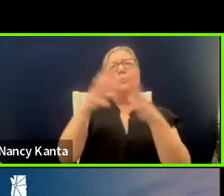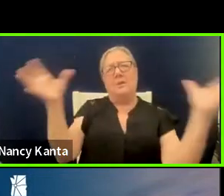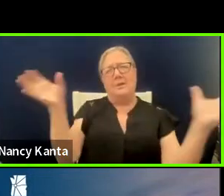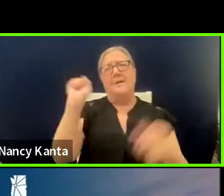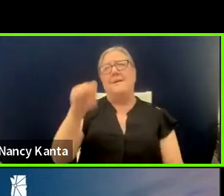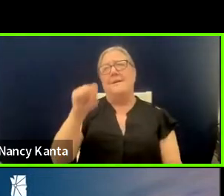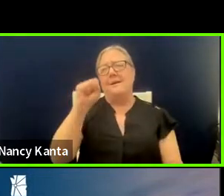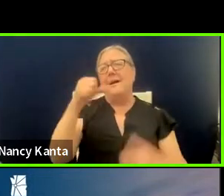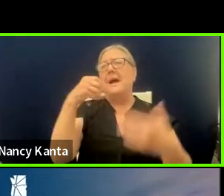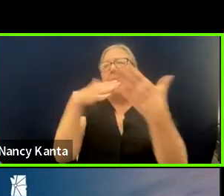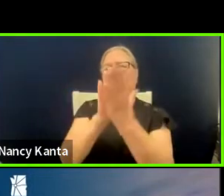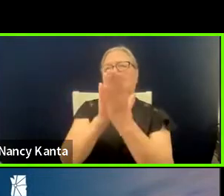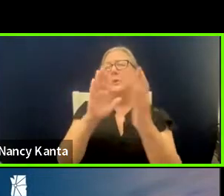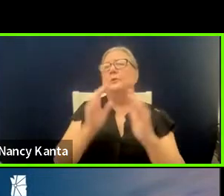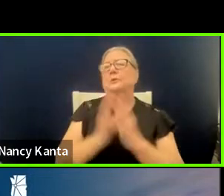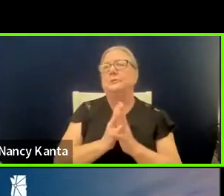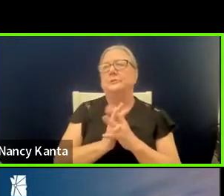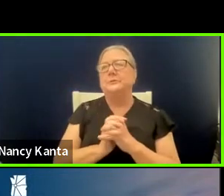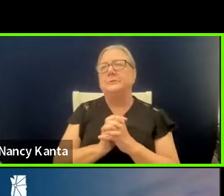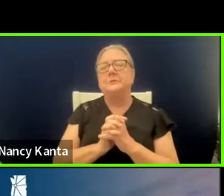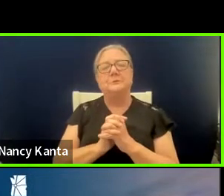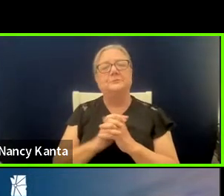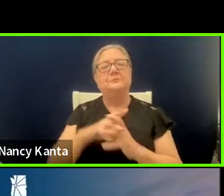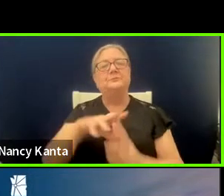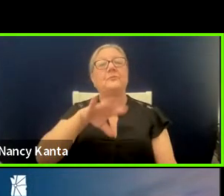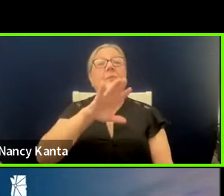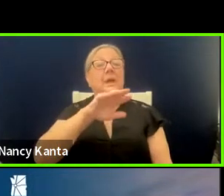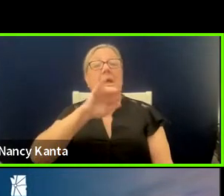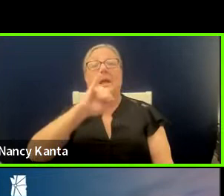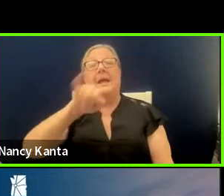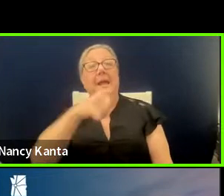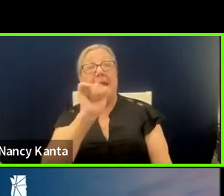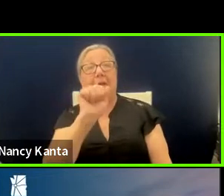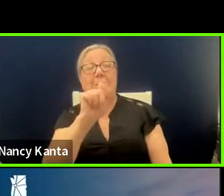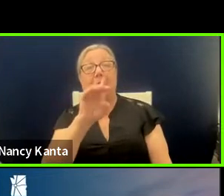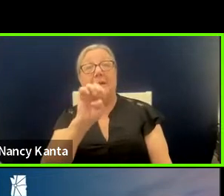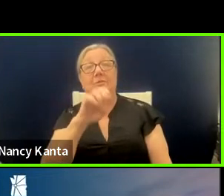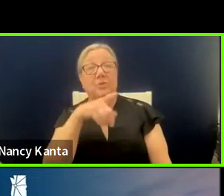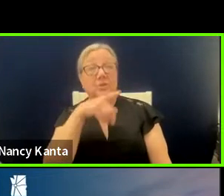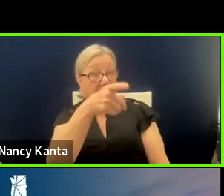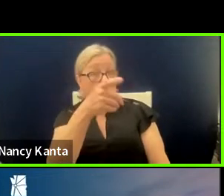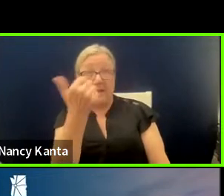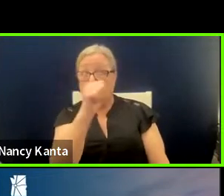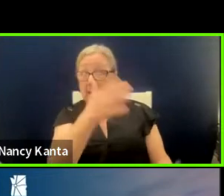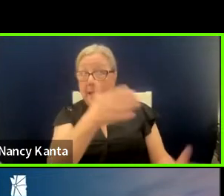Well, I defer to Jake and any plans on that in the future. So,